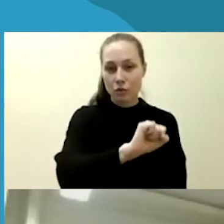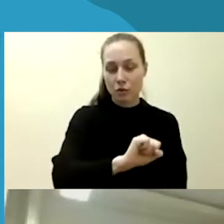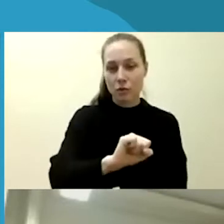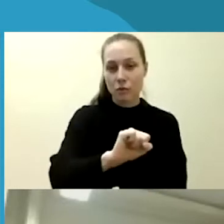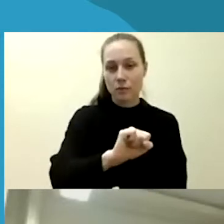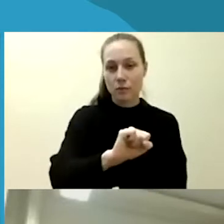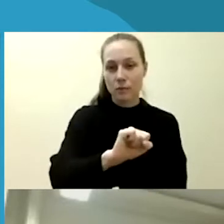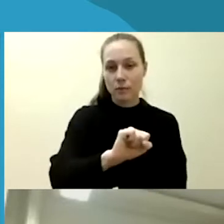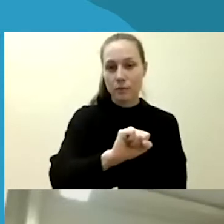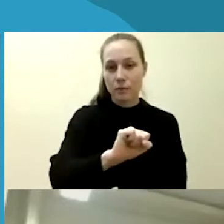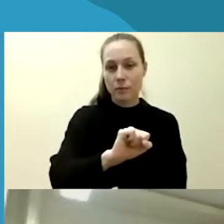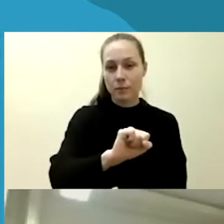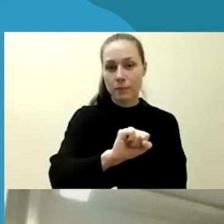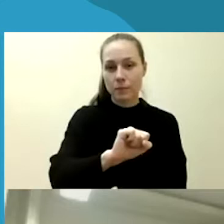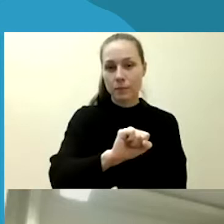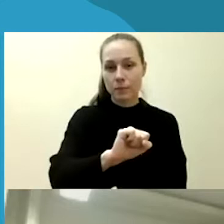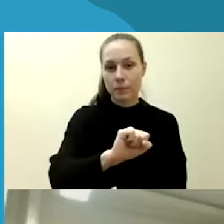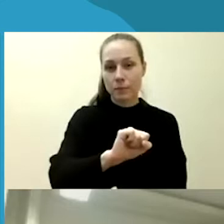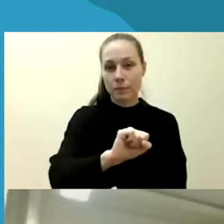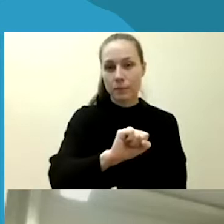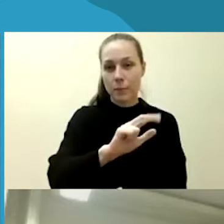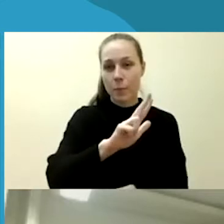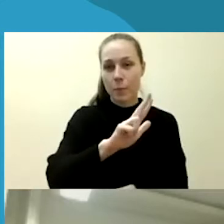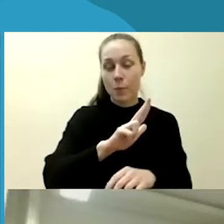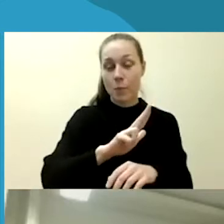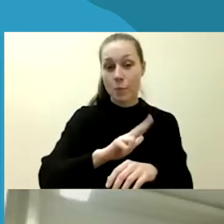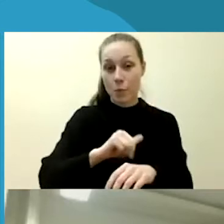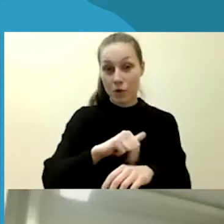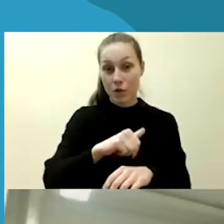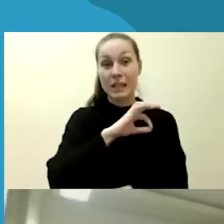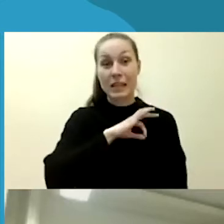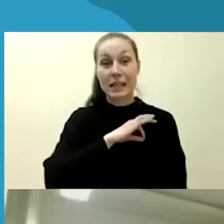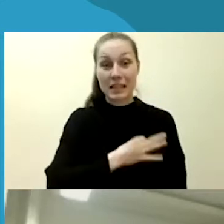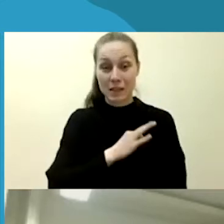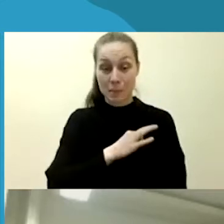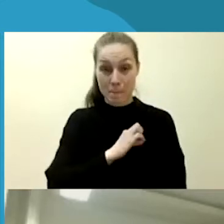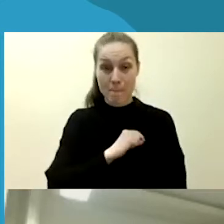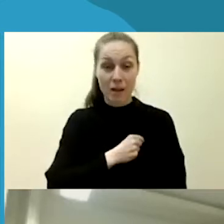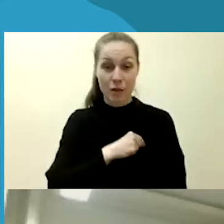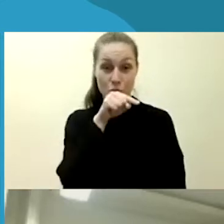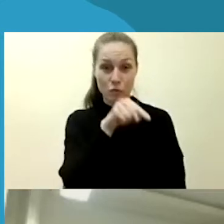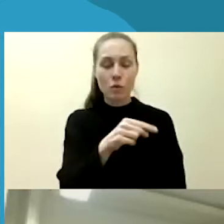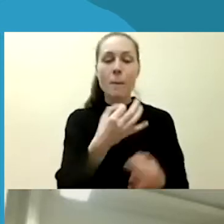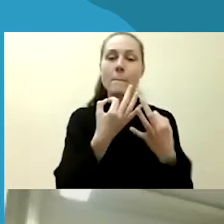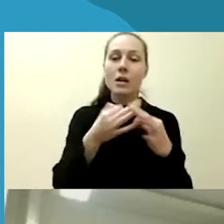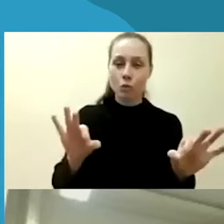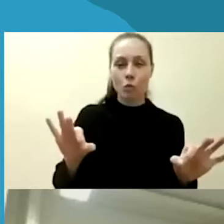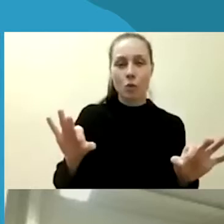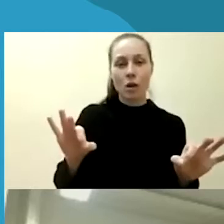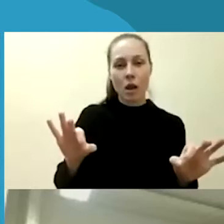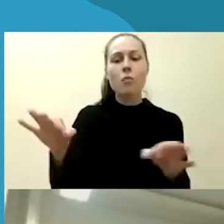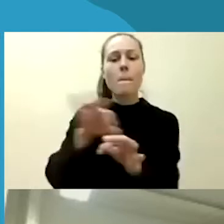initiative to start a project, hate crime project. And it was very successful. This